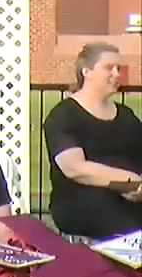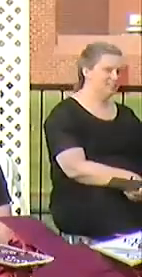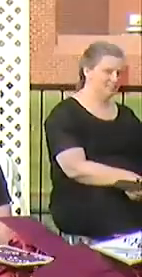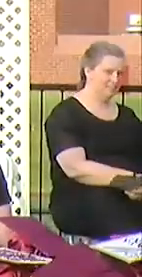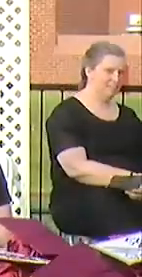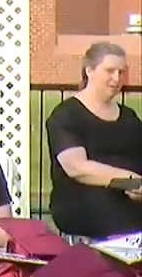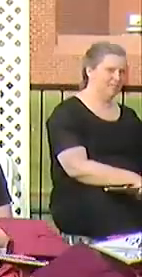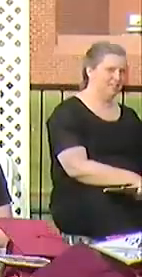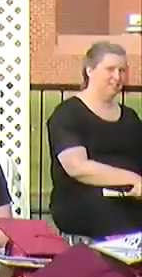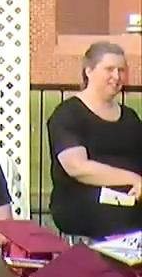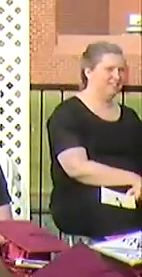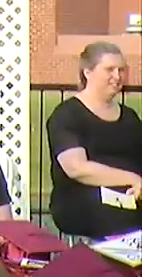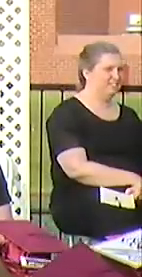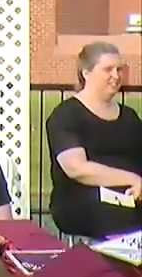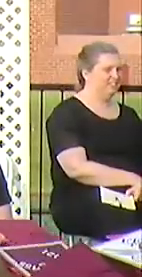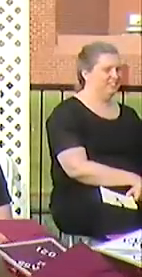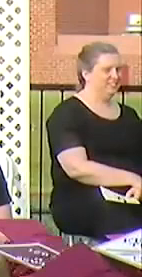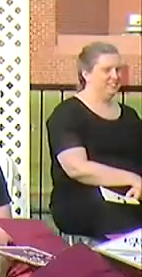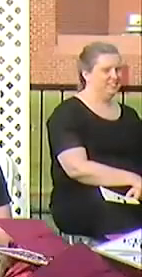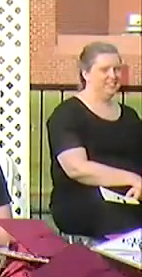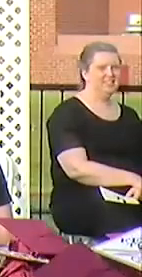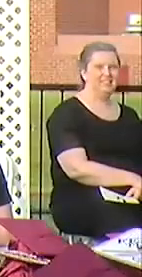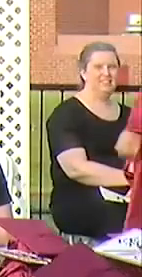Abigail Ives Maher.